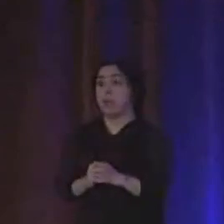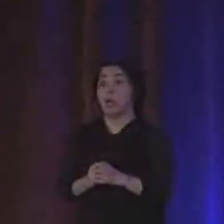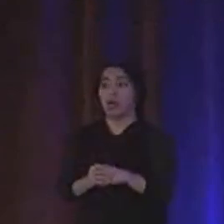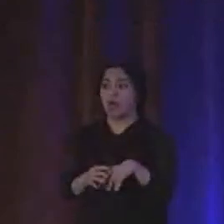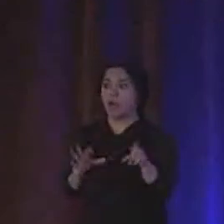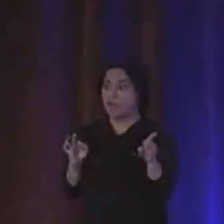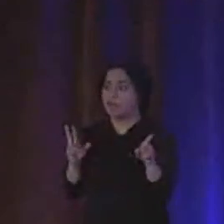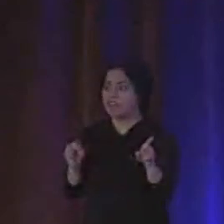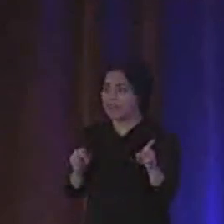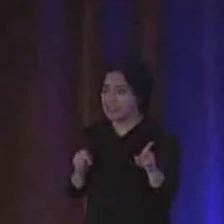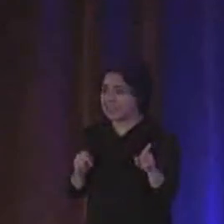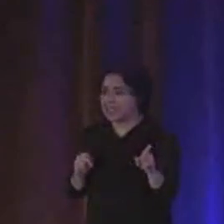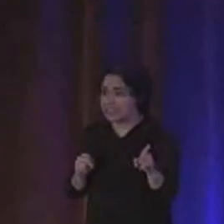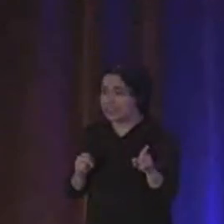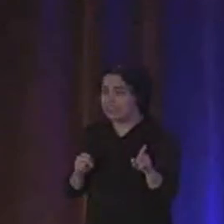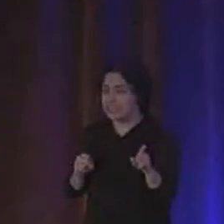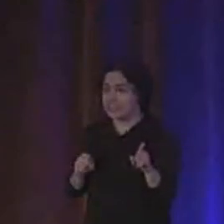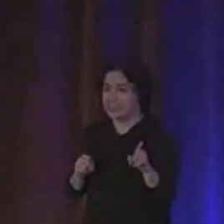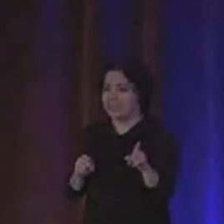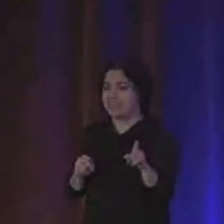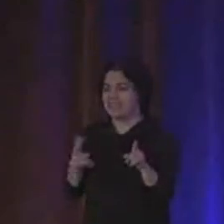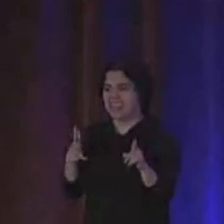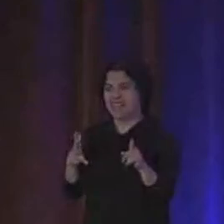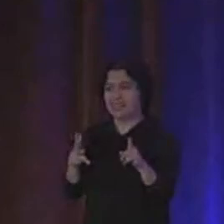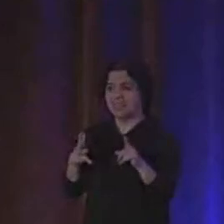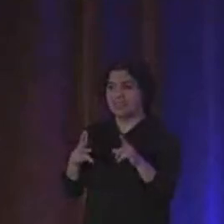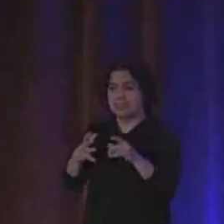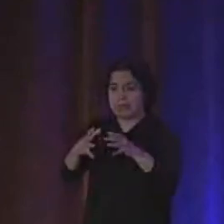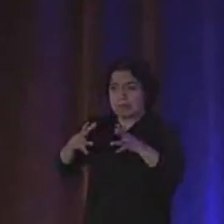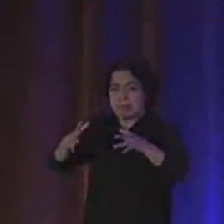fun. And our component's getting kind of big.